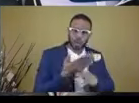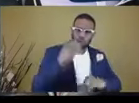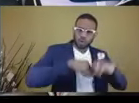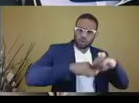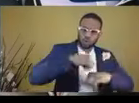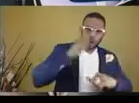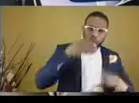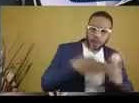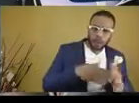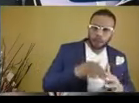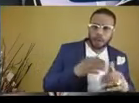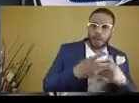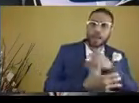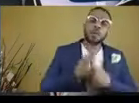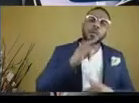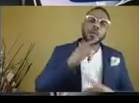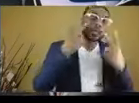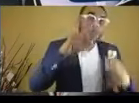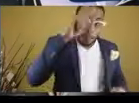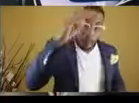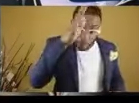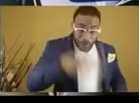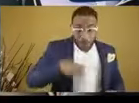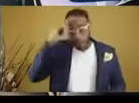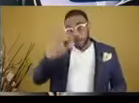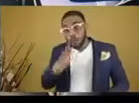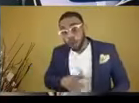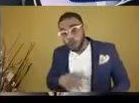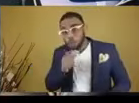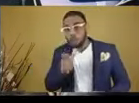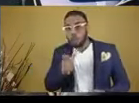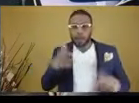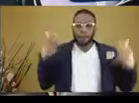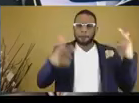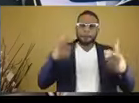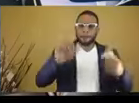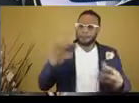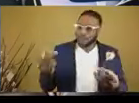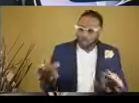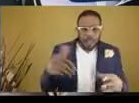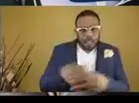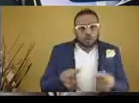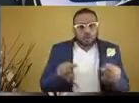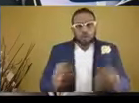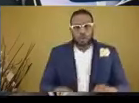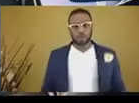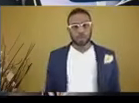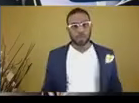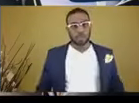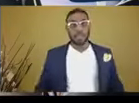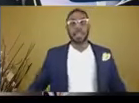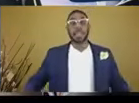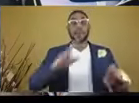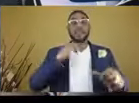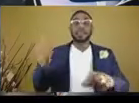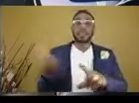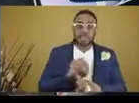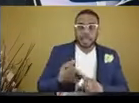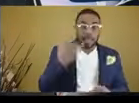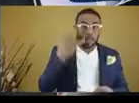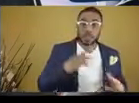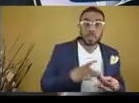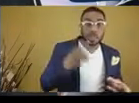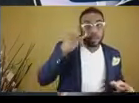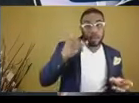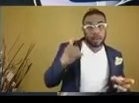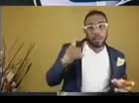of poverty, that we're seeing Black men and Black women who are shot down like dogs in the street, right? That there is an attack. If you're saying, if